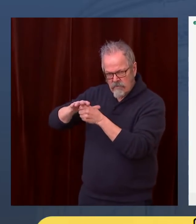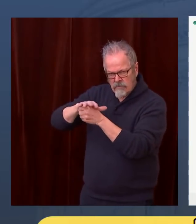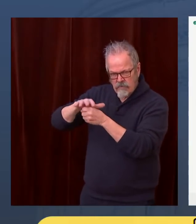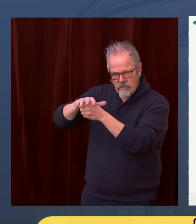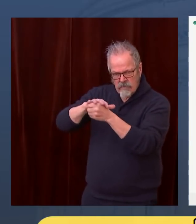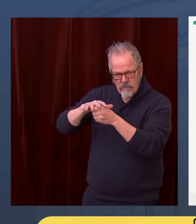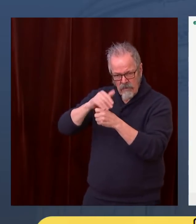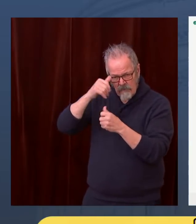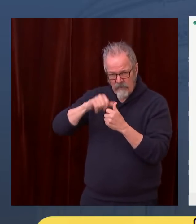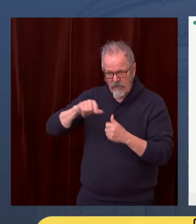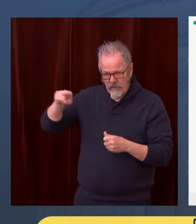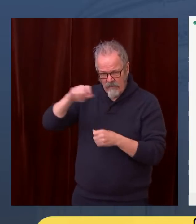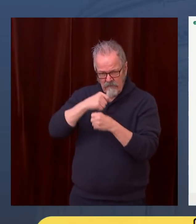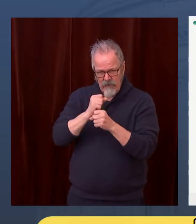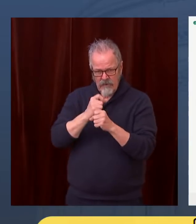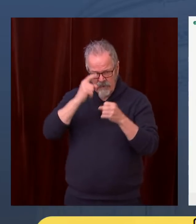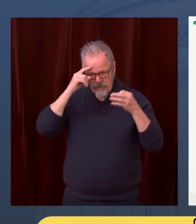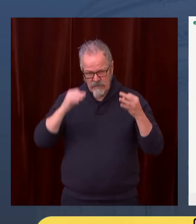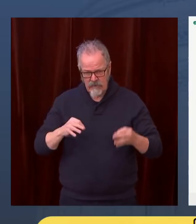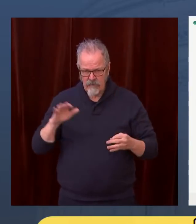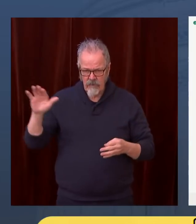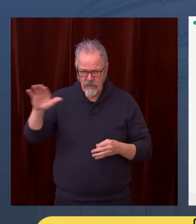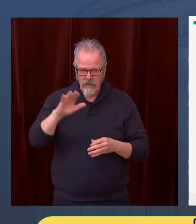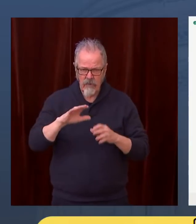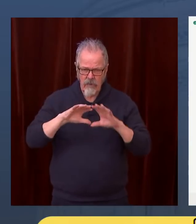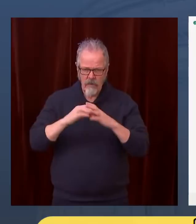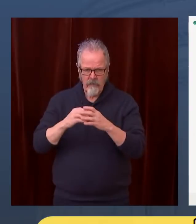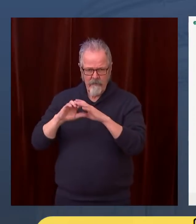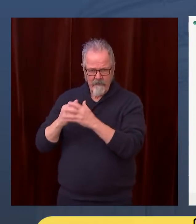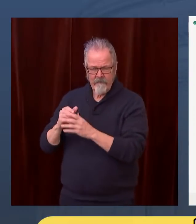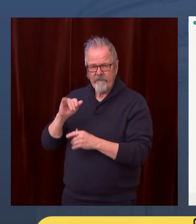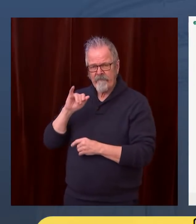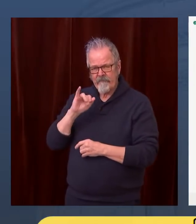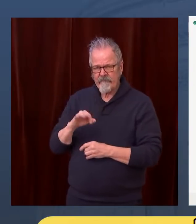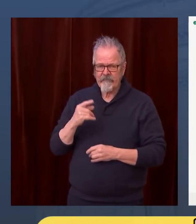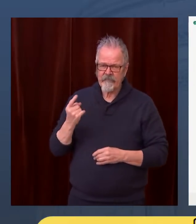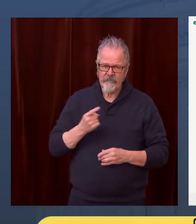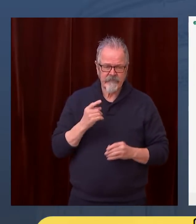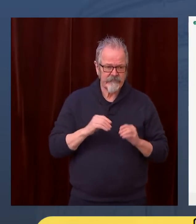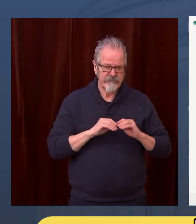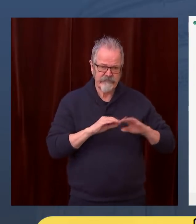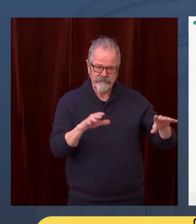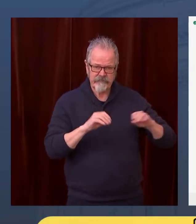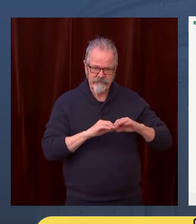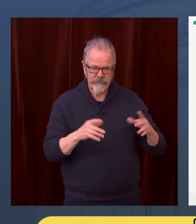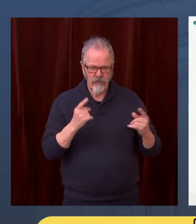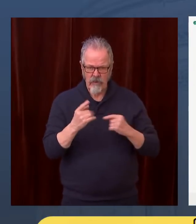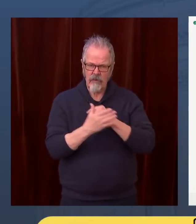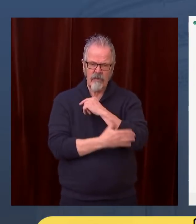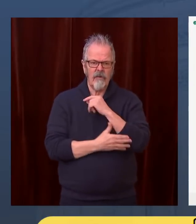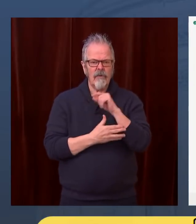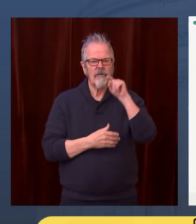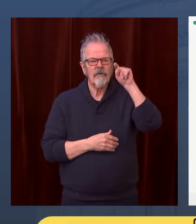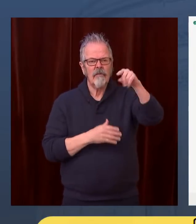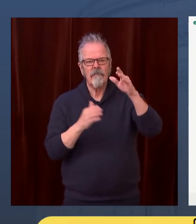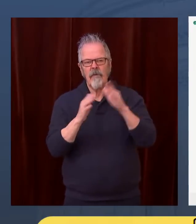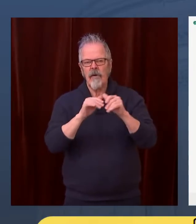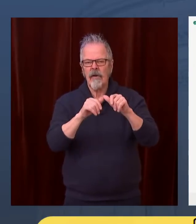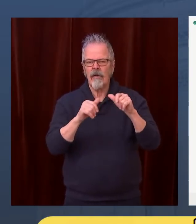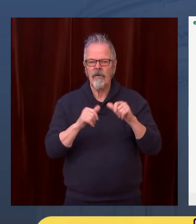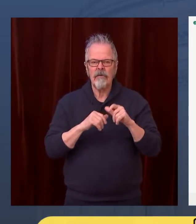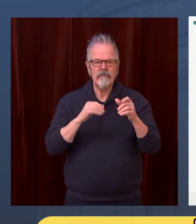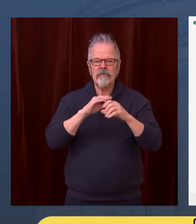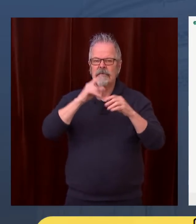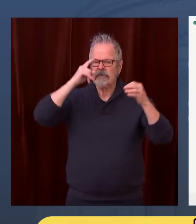on their own. If there's something in a significant outbreak in a rural county, those officials can make a different decision. As the